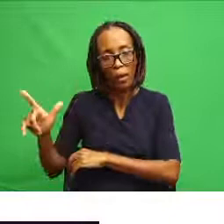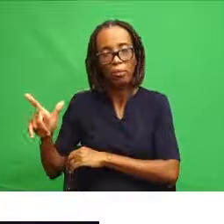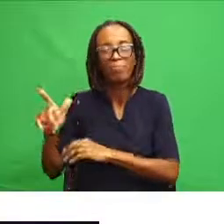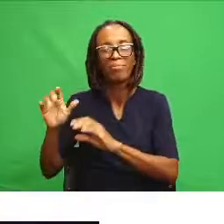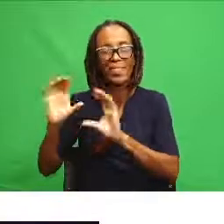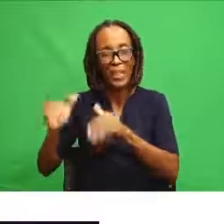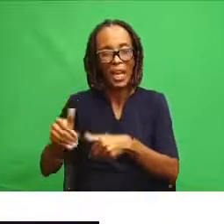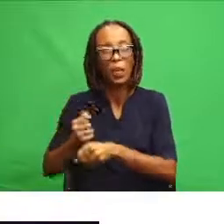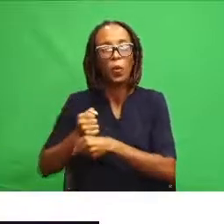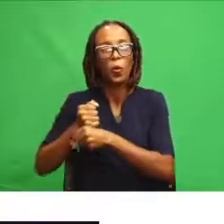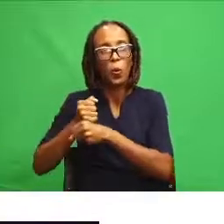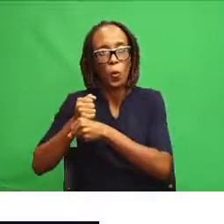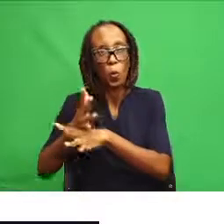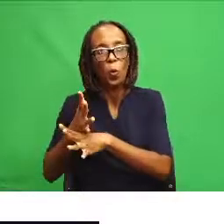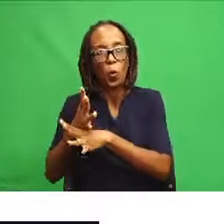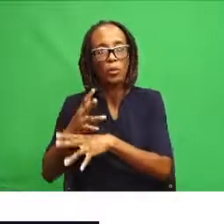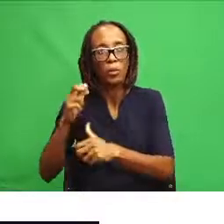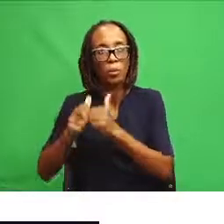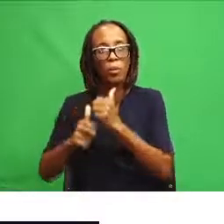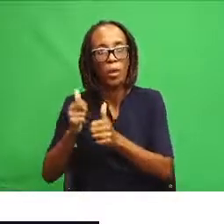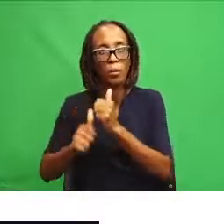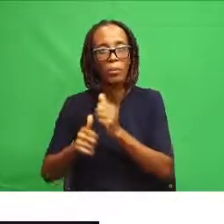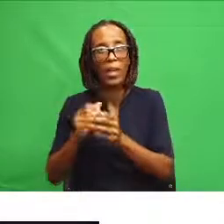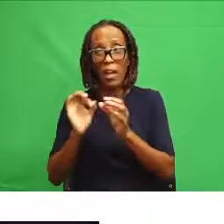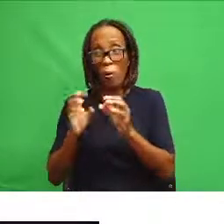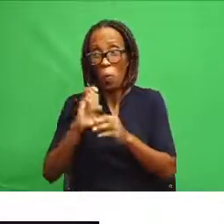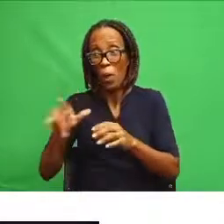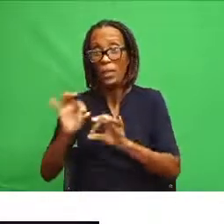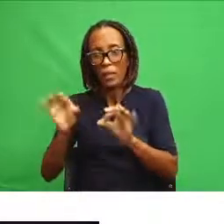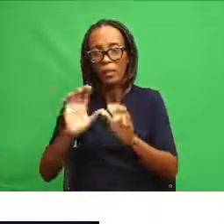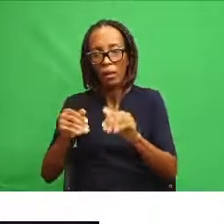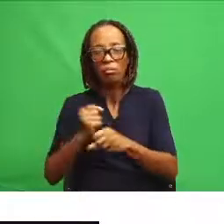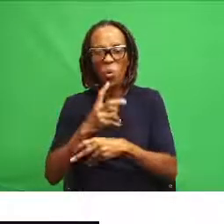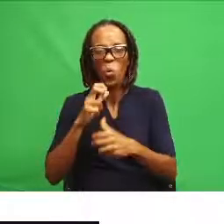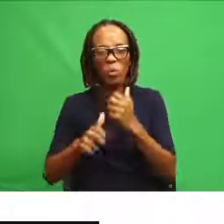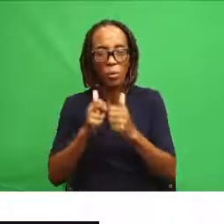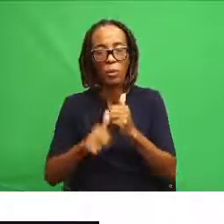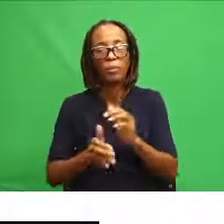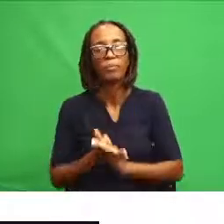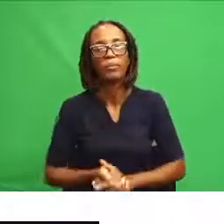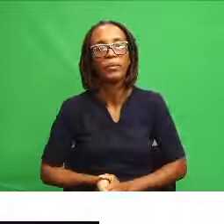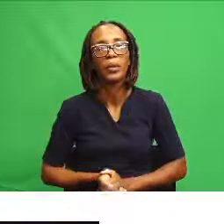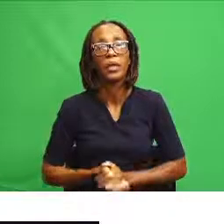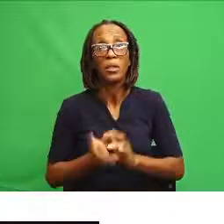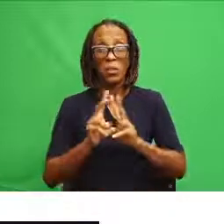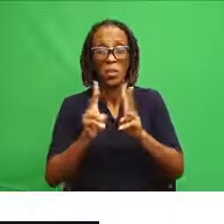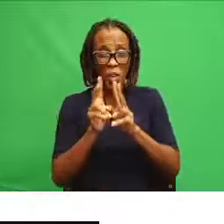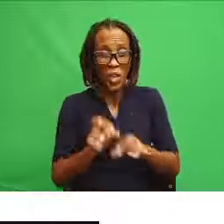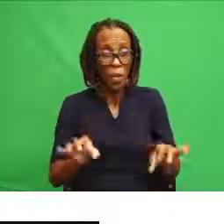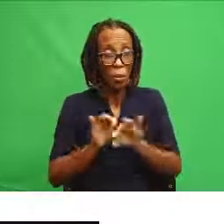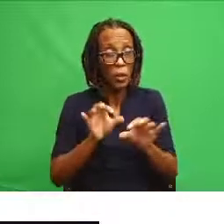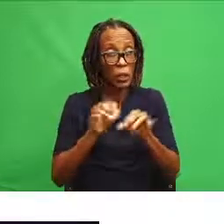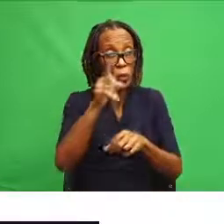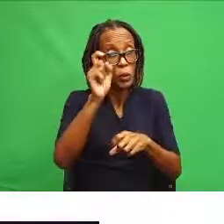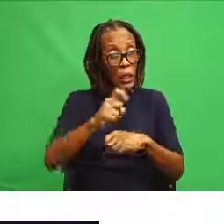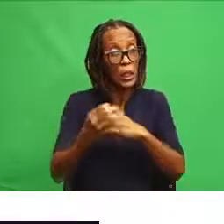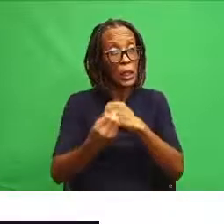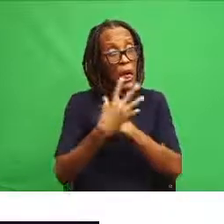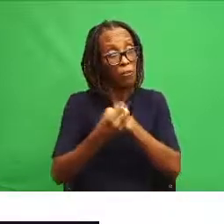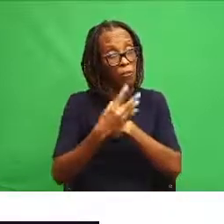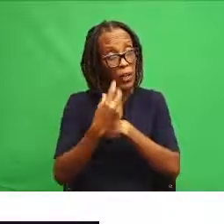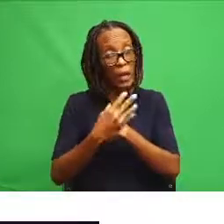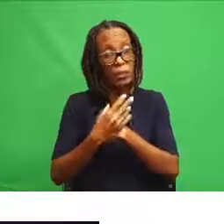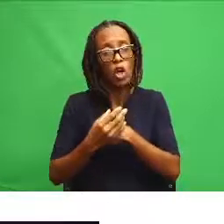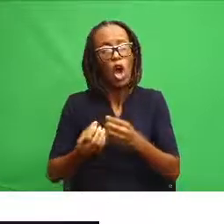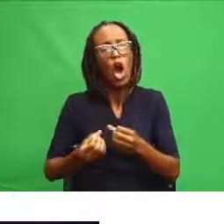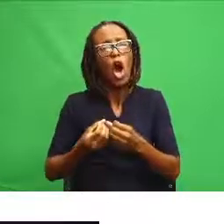with dying without a will. Yes? So you really need to get some advice based upon the size of your